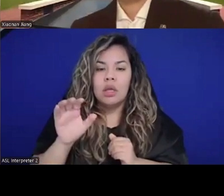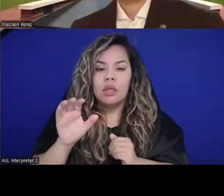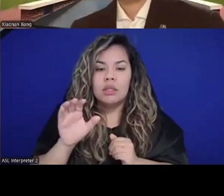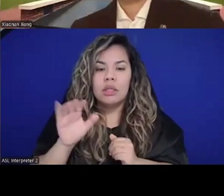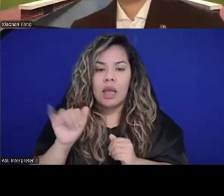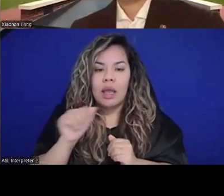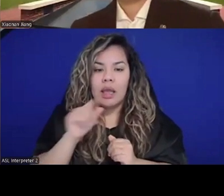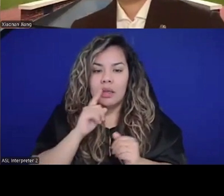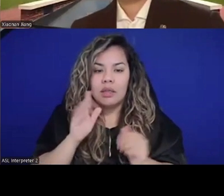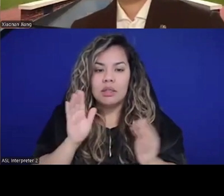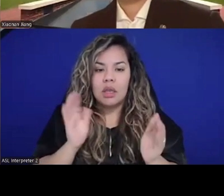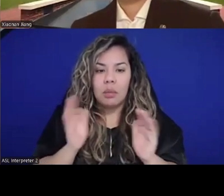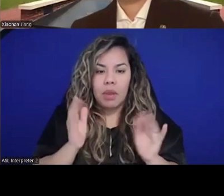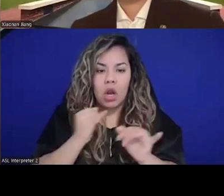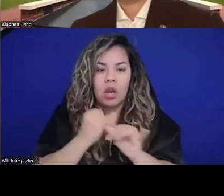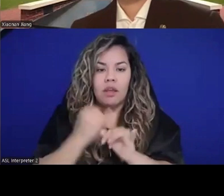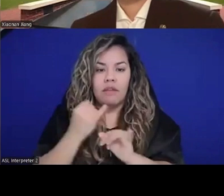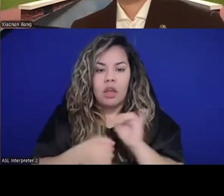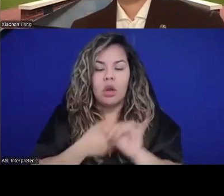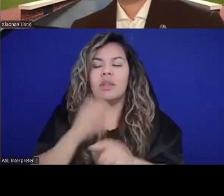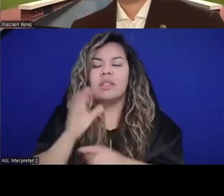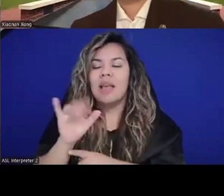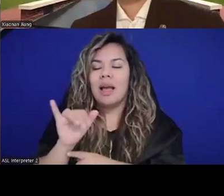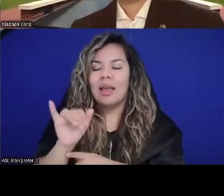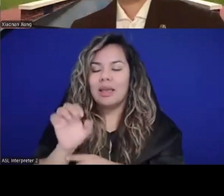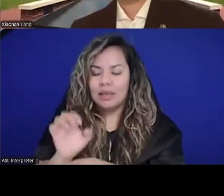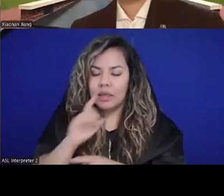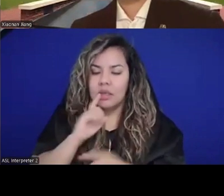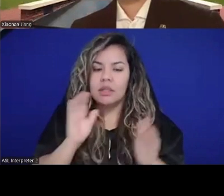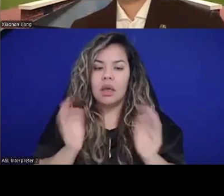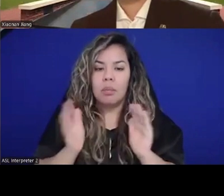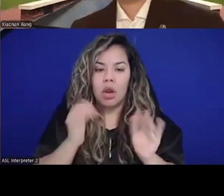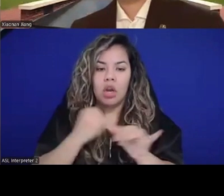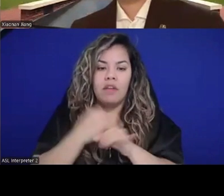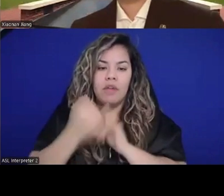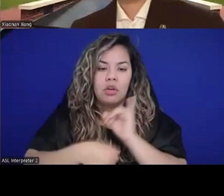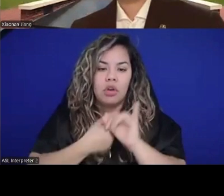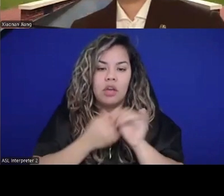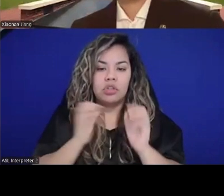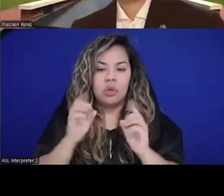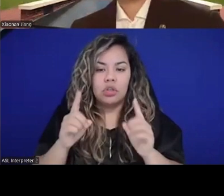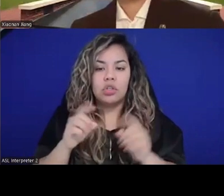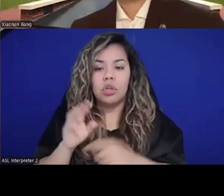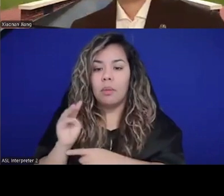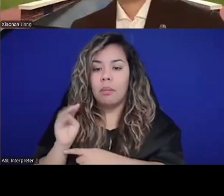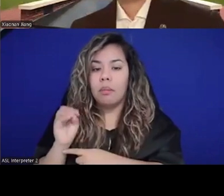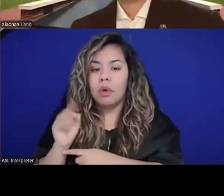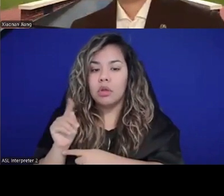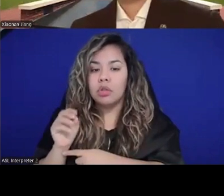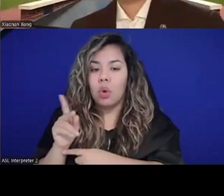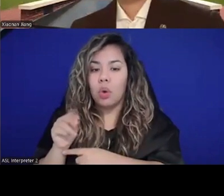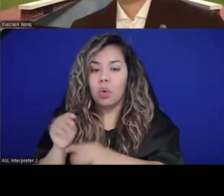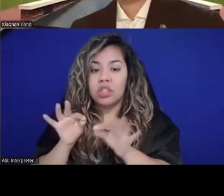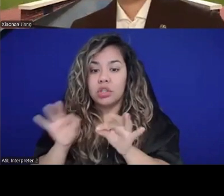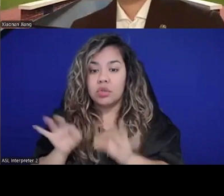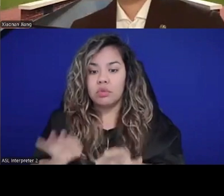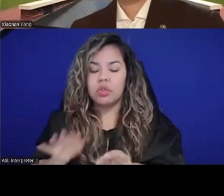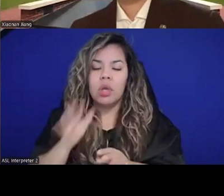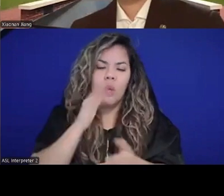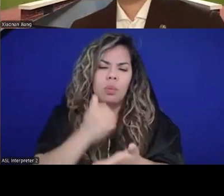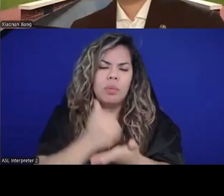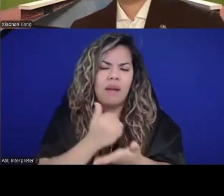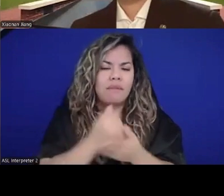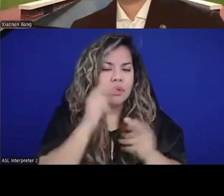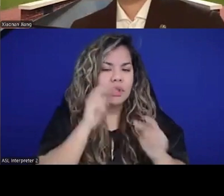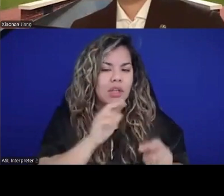and international education. And in Motoko's description of well, it would be helpful to look at our editor's introduction,